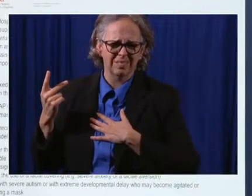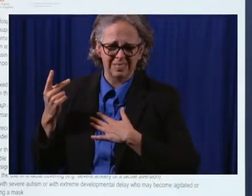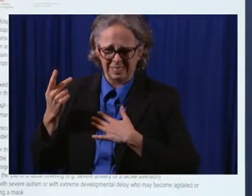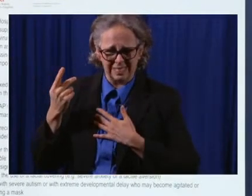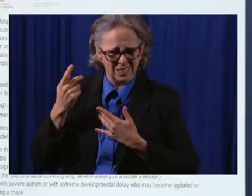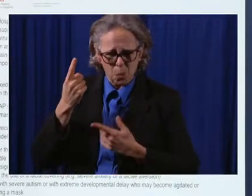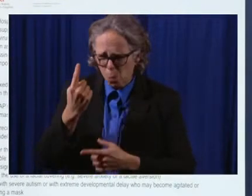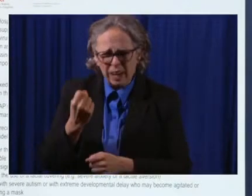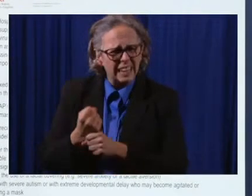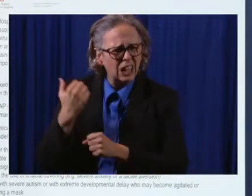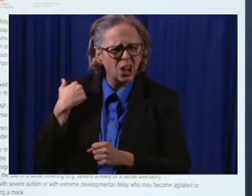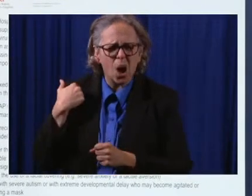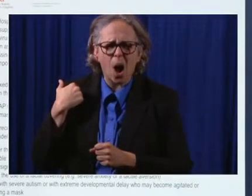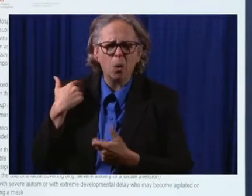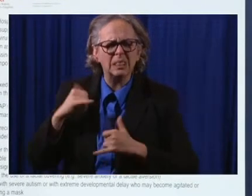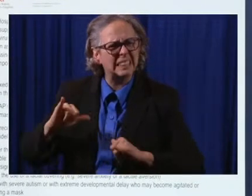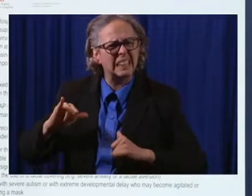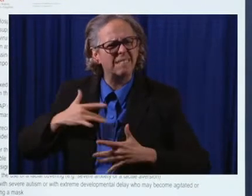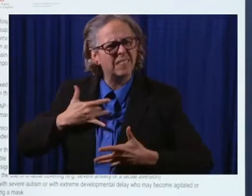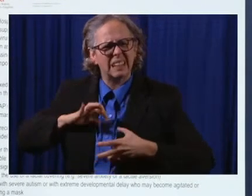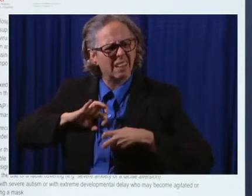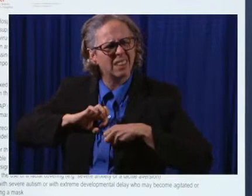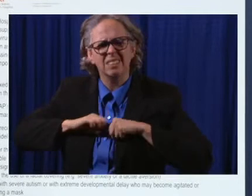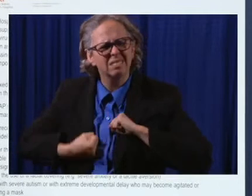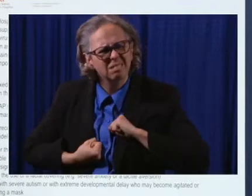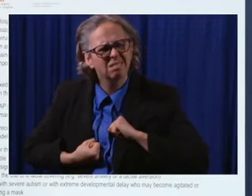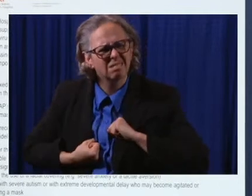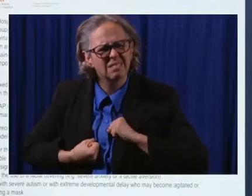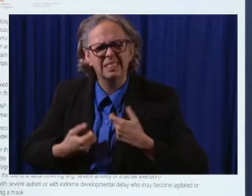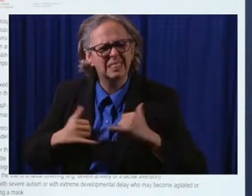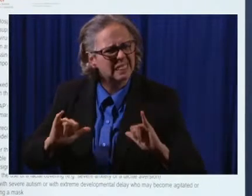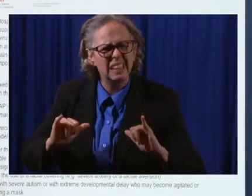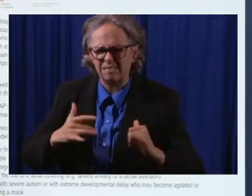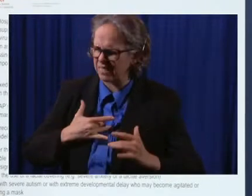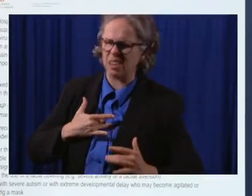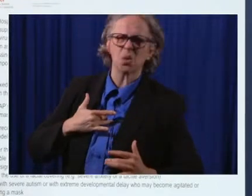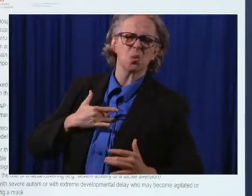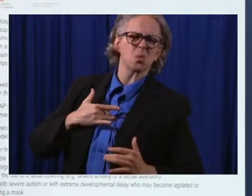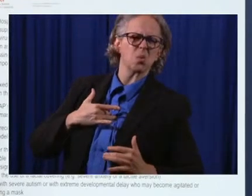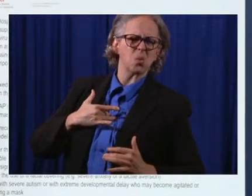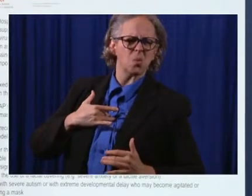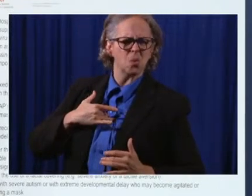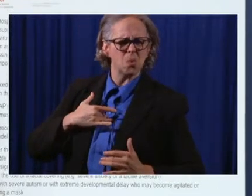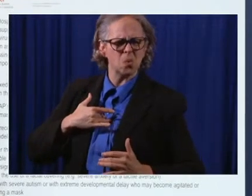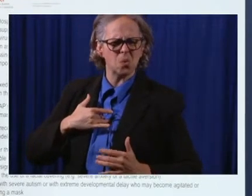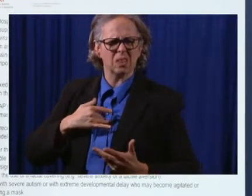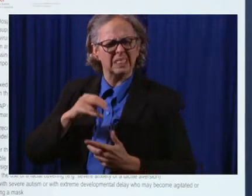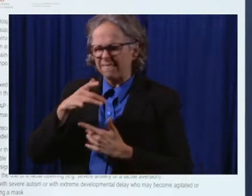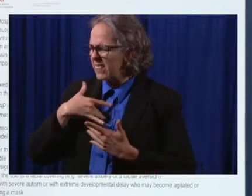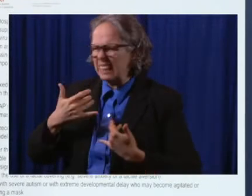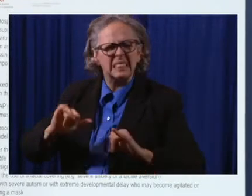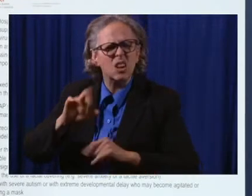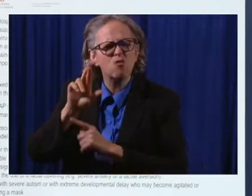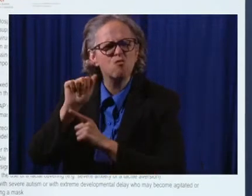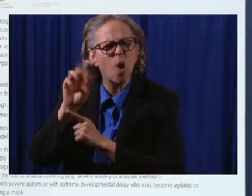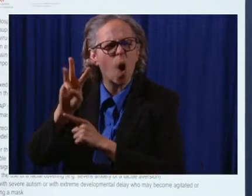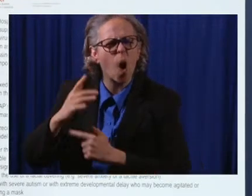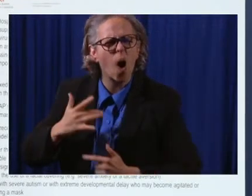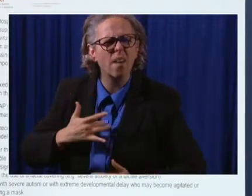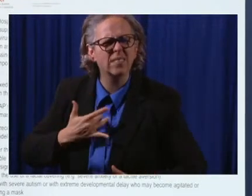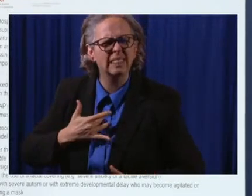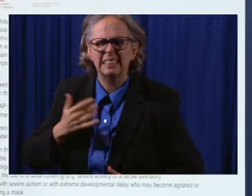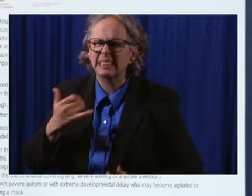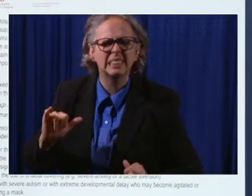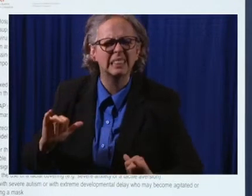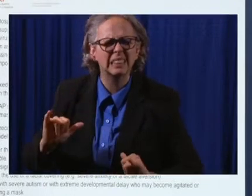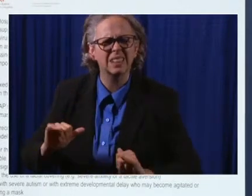I know it is for so many. And the emotions are still raw. For as long as I